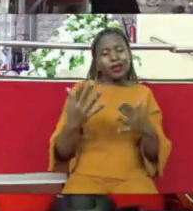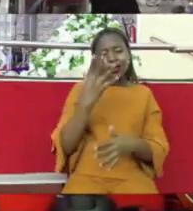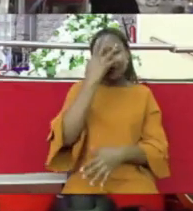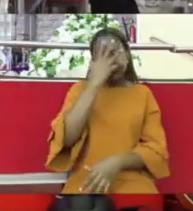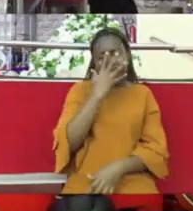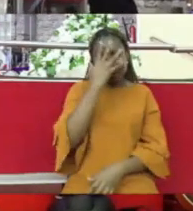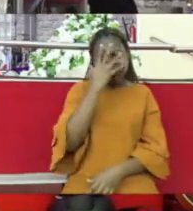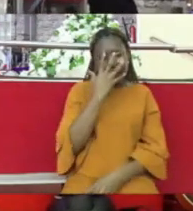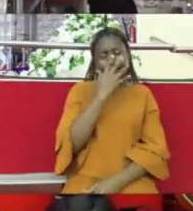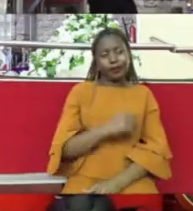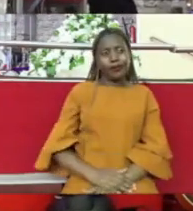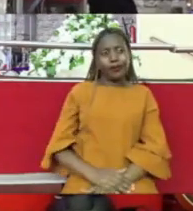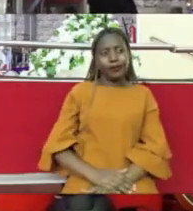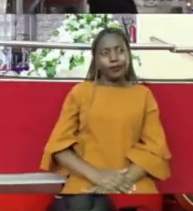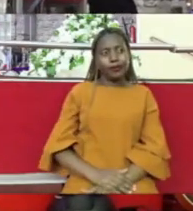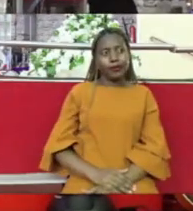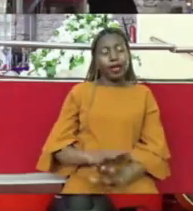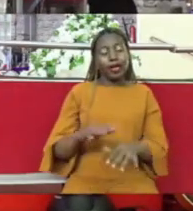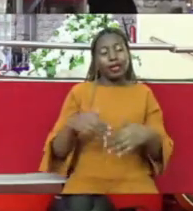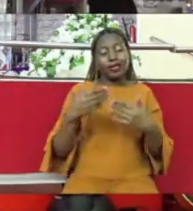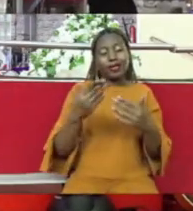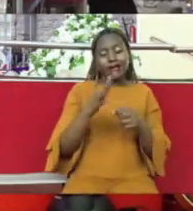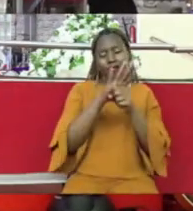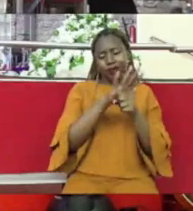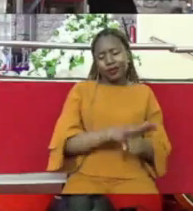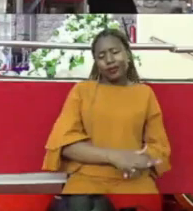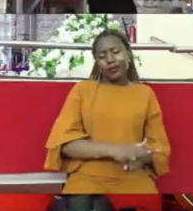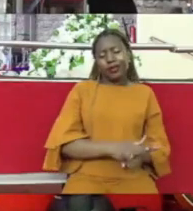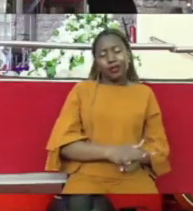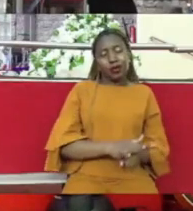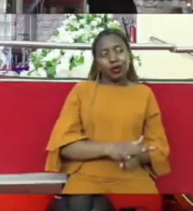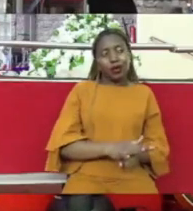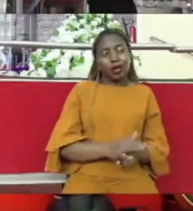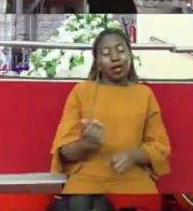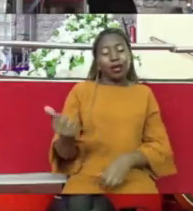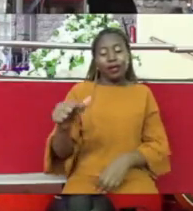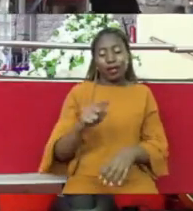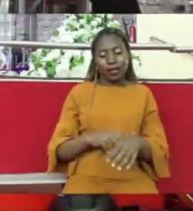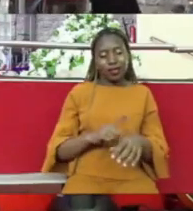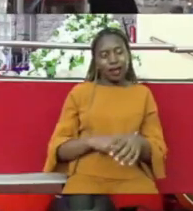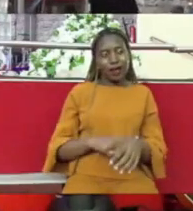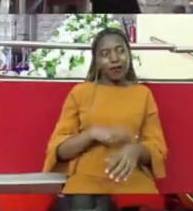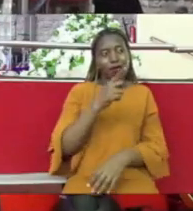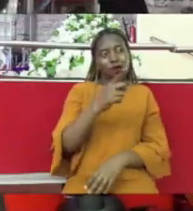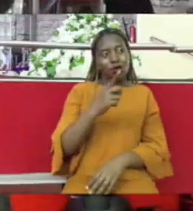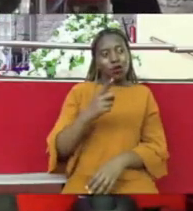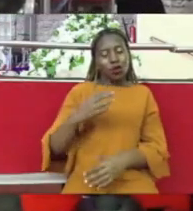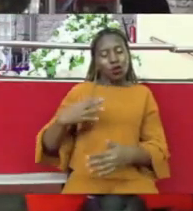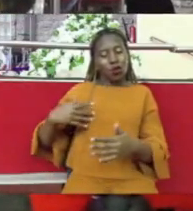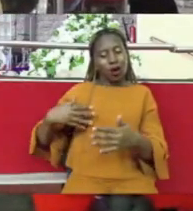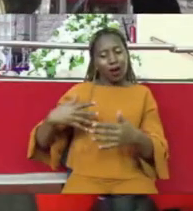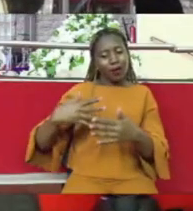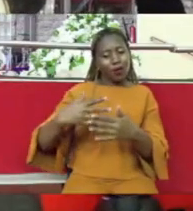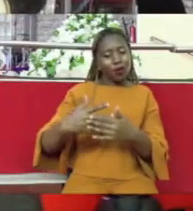huleta aibu. It brings a stigma. Huleta woga. That any time you are approaching houses of relatives, they want to